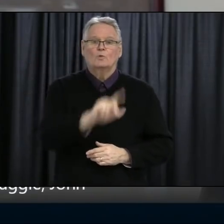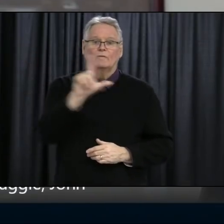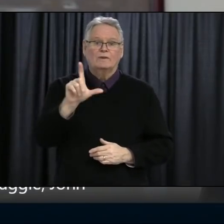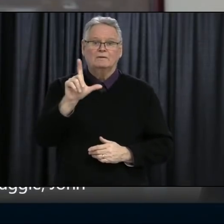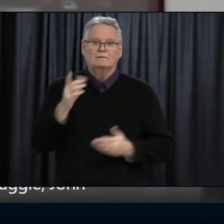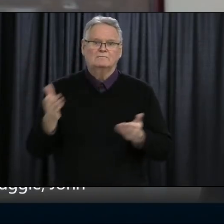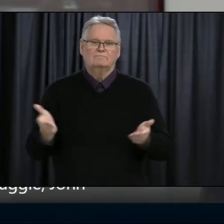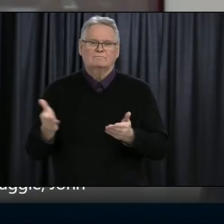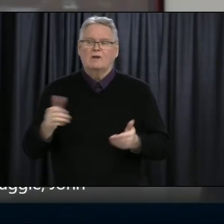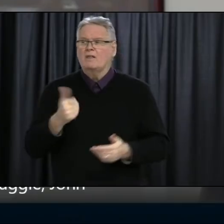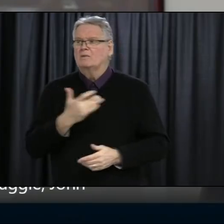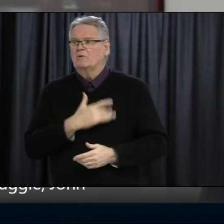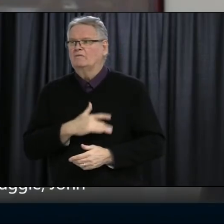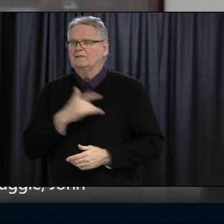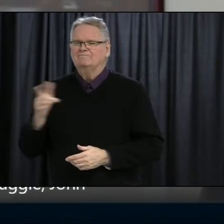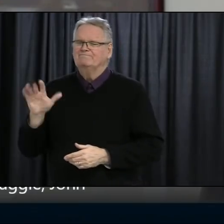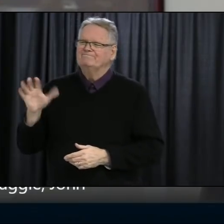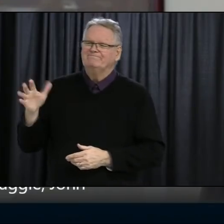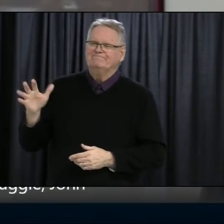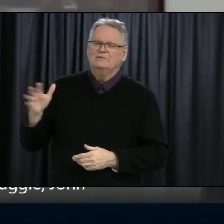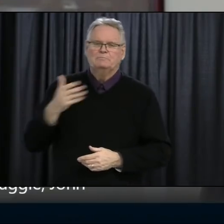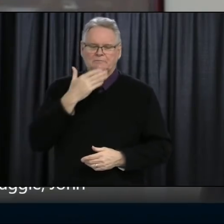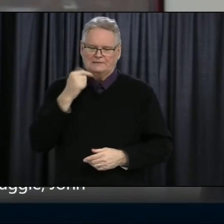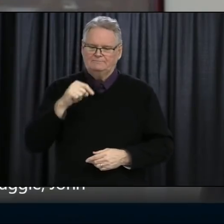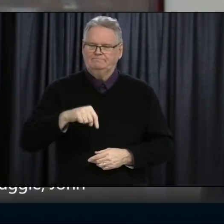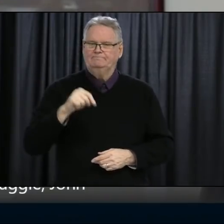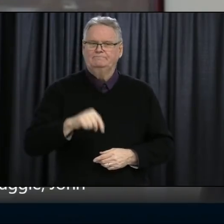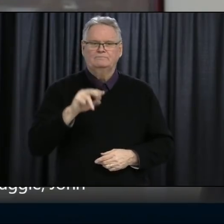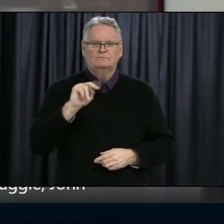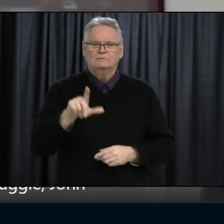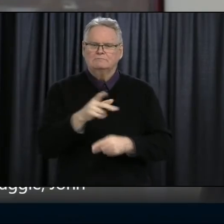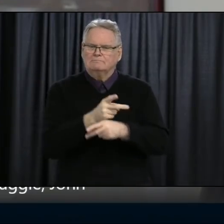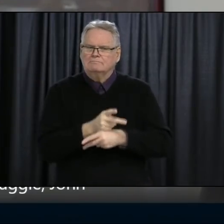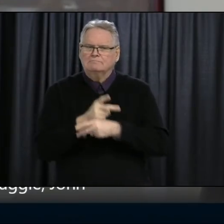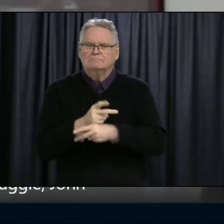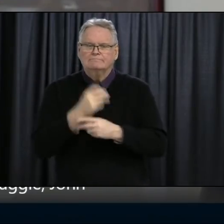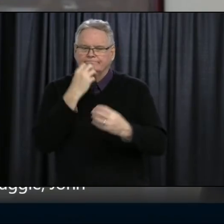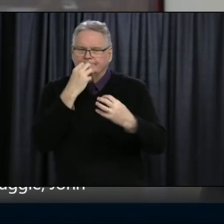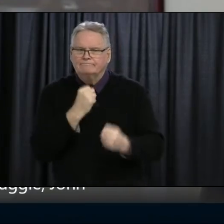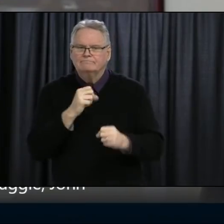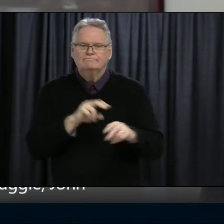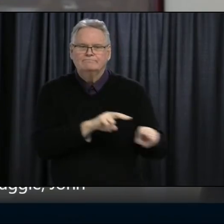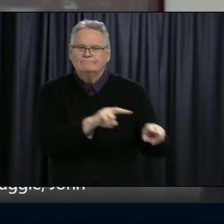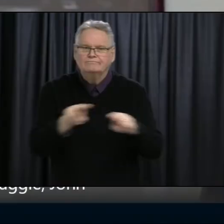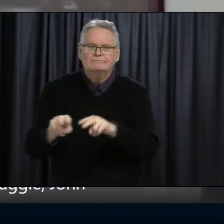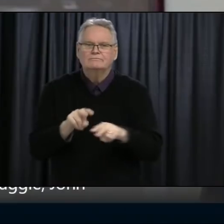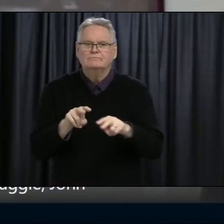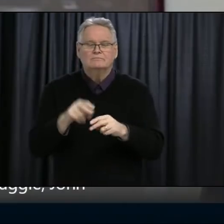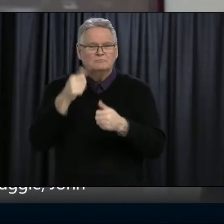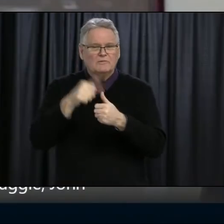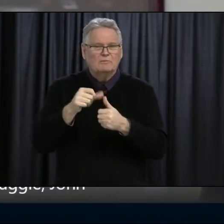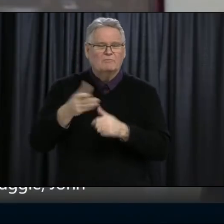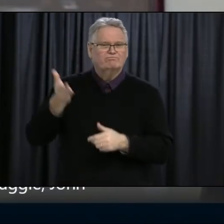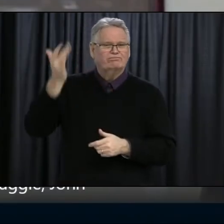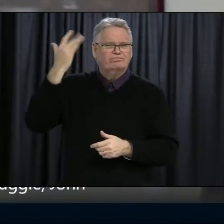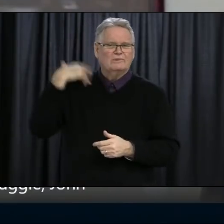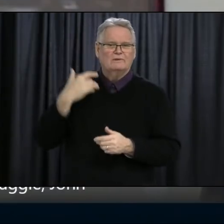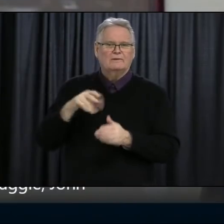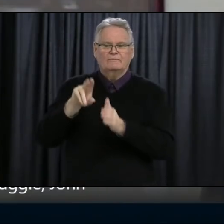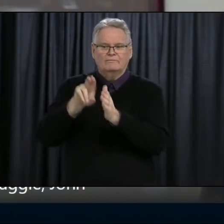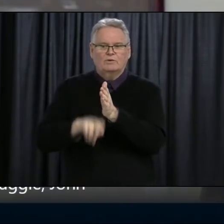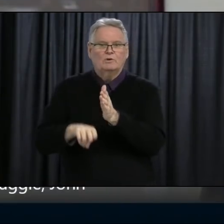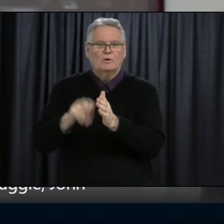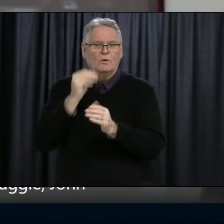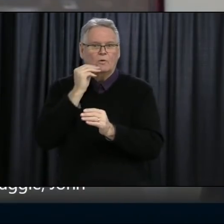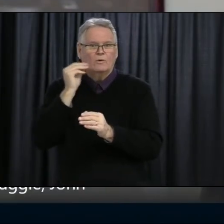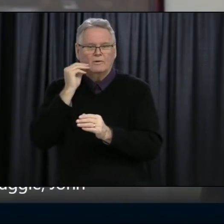home cluster at a time when coronavirus was really totally unknown. They have